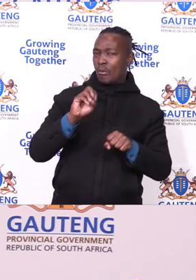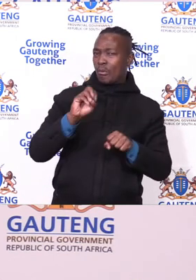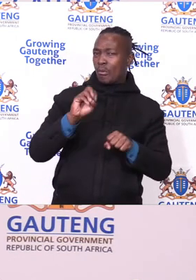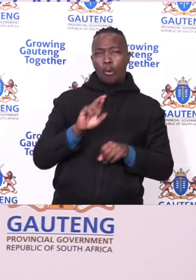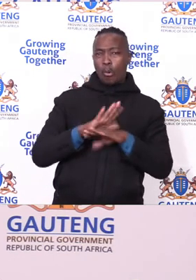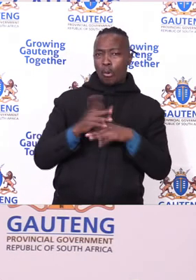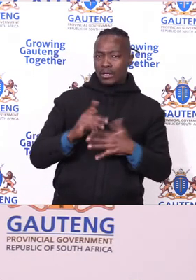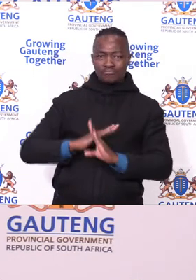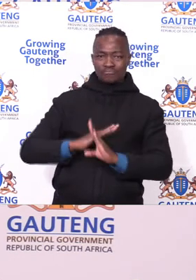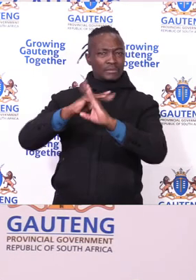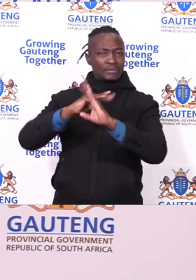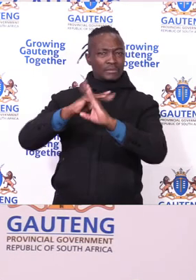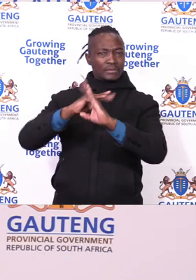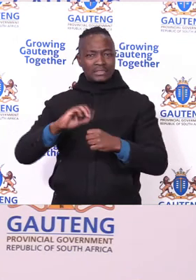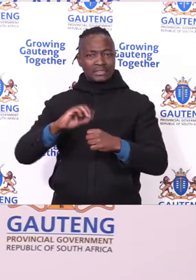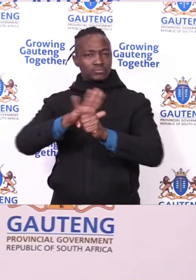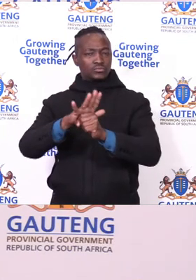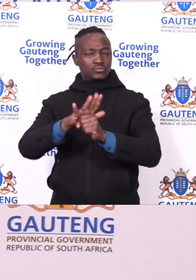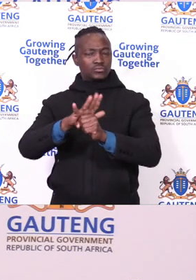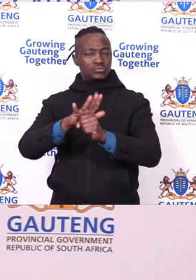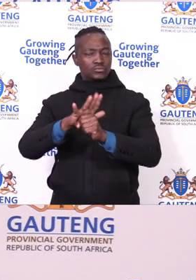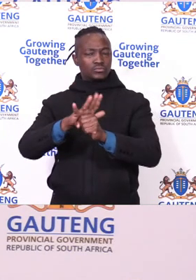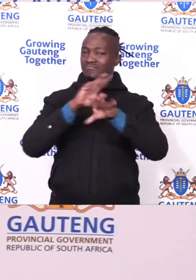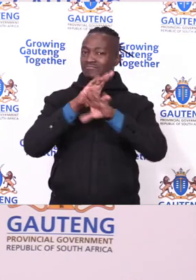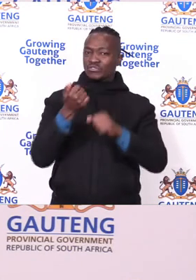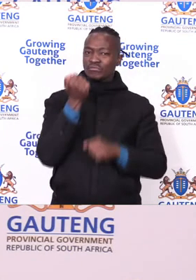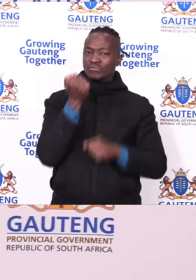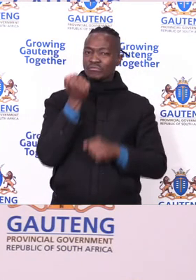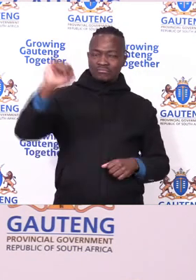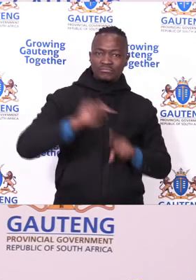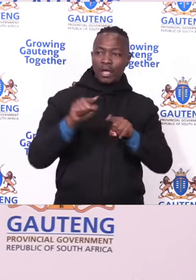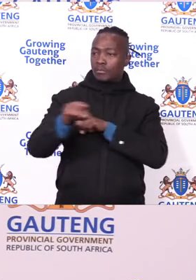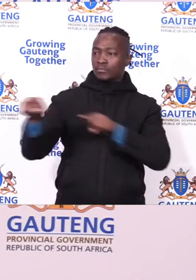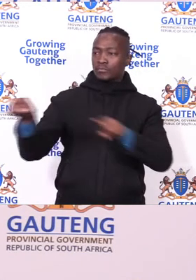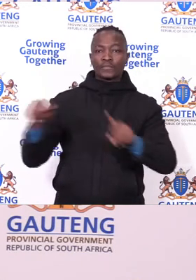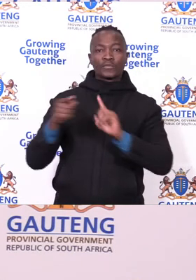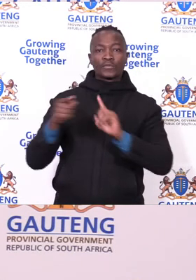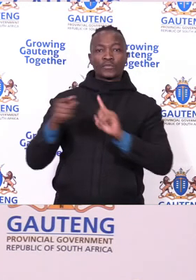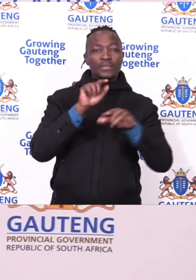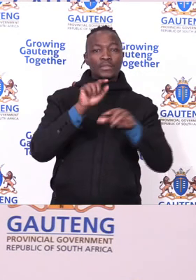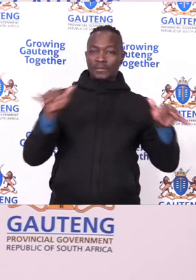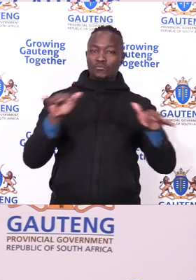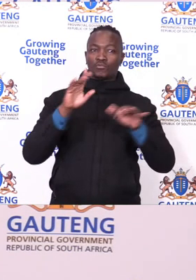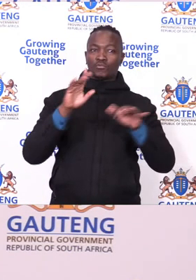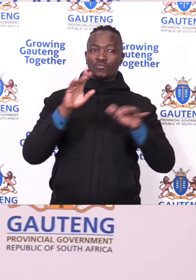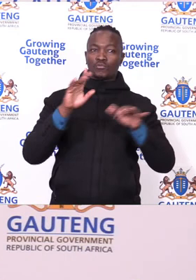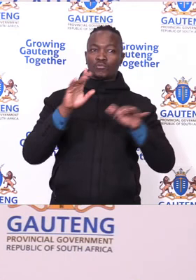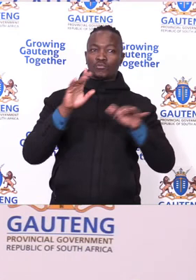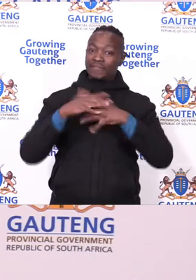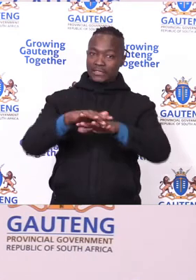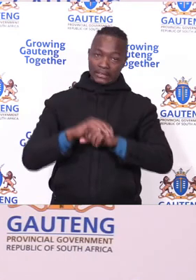prevent the spread of COVID-19 or a case of negligence from those who have been